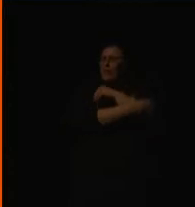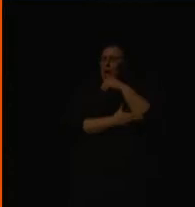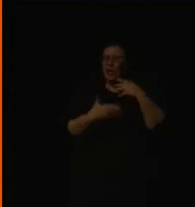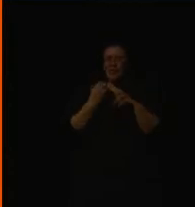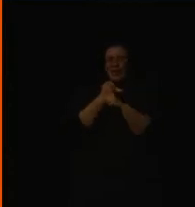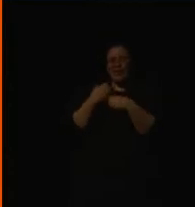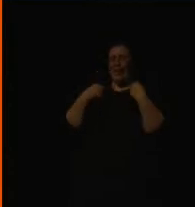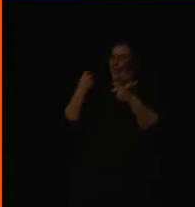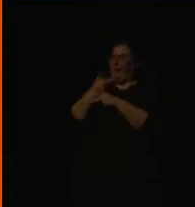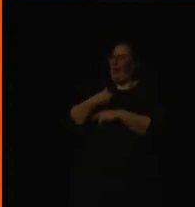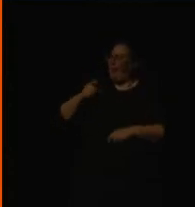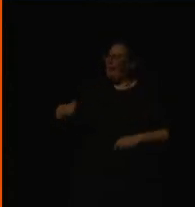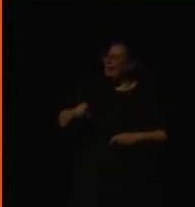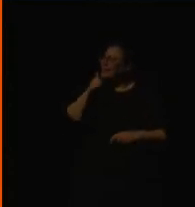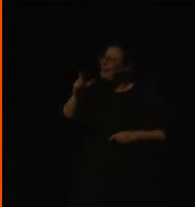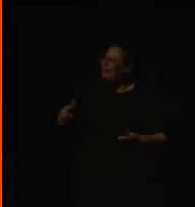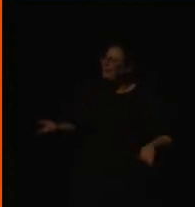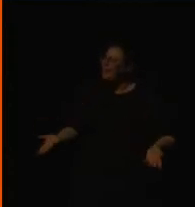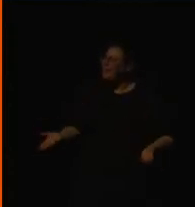that I need.